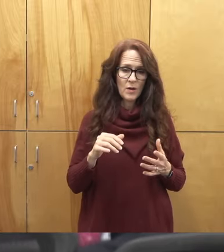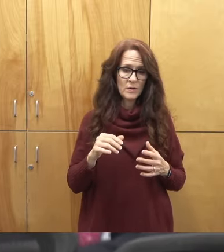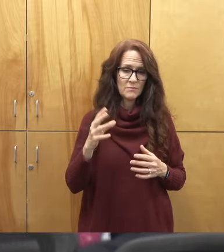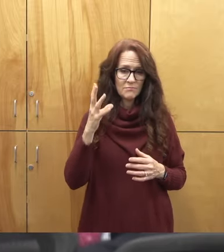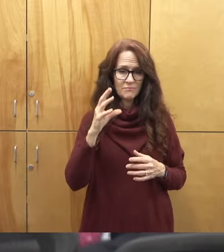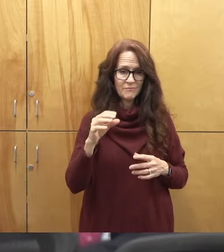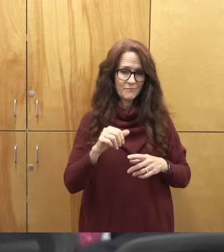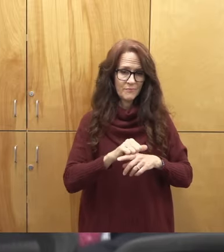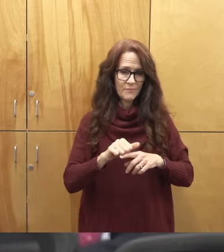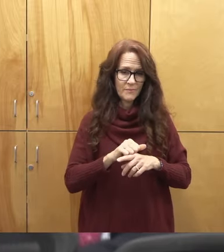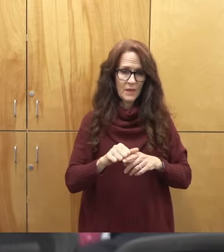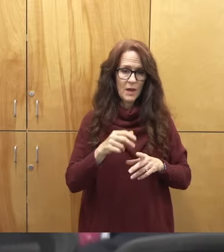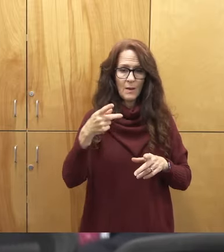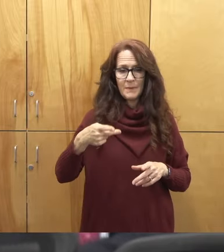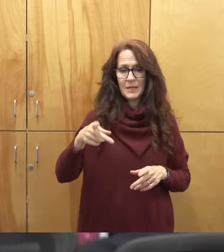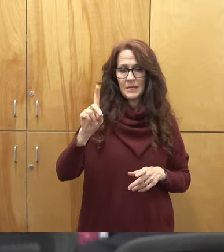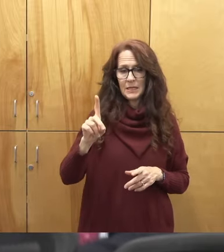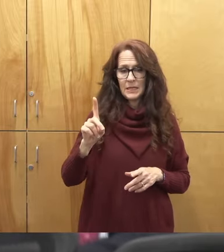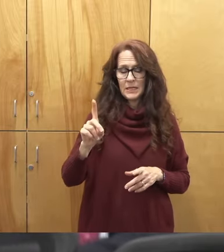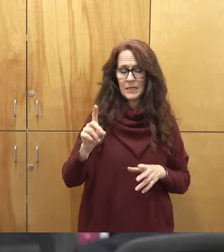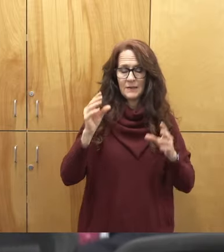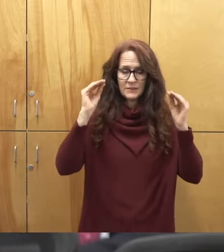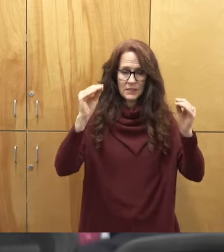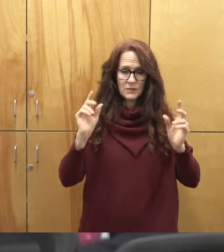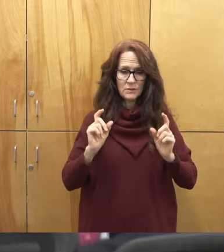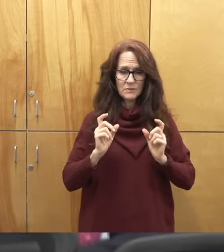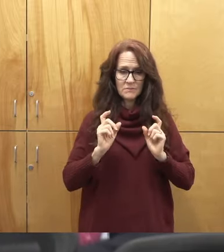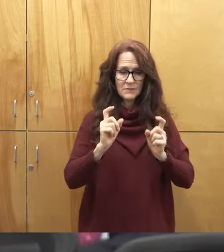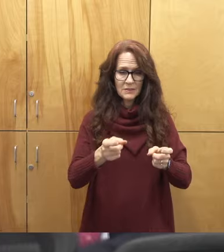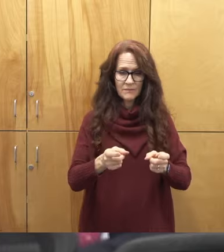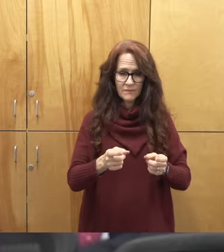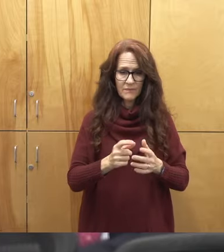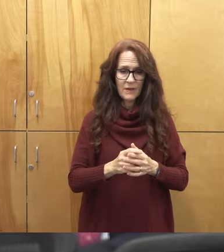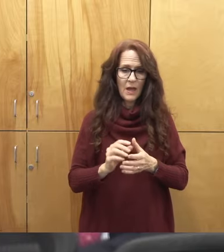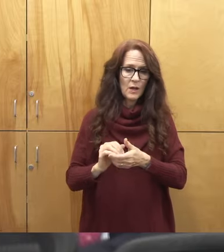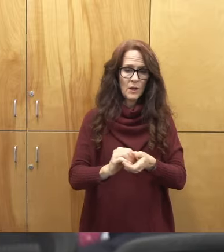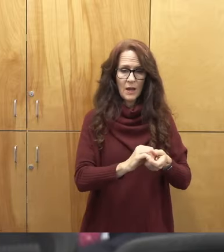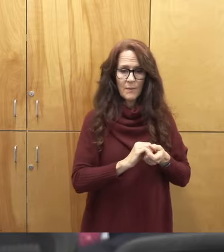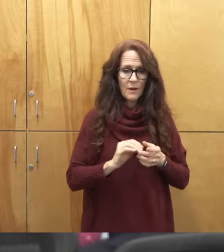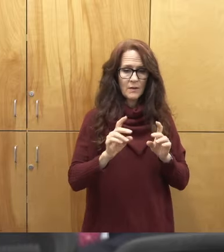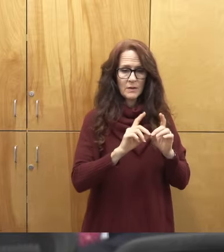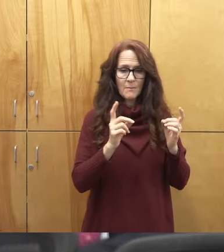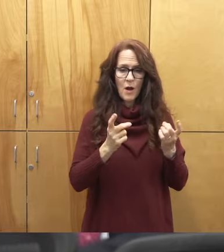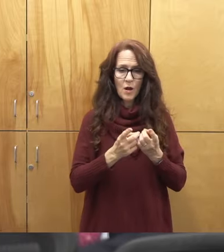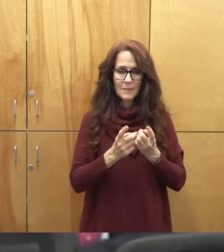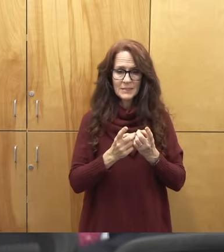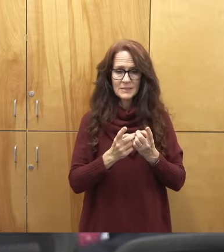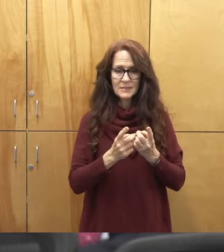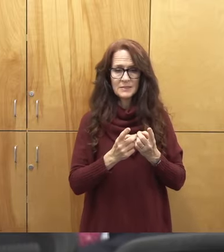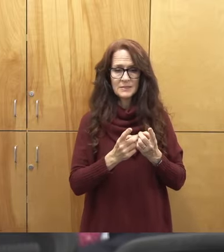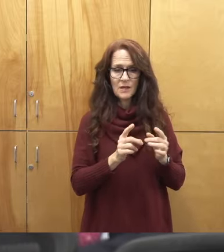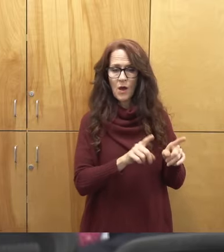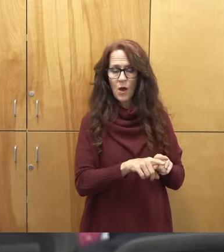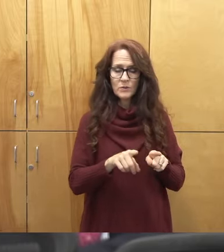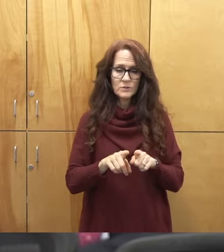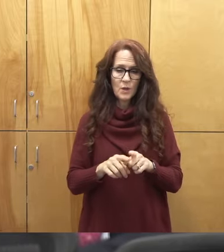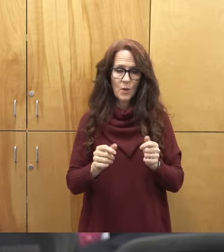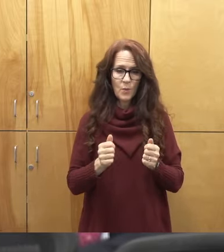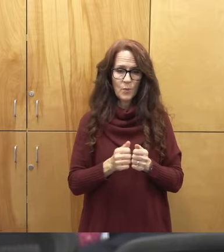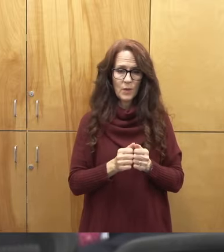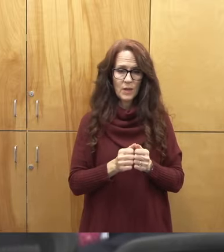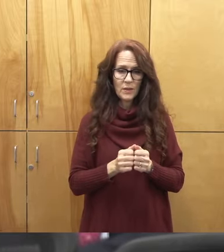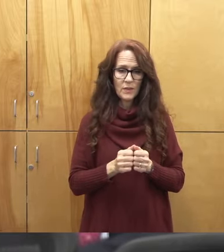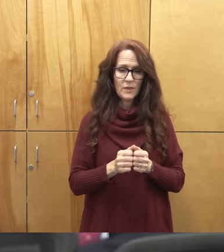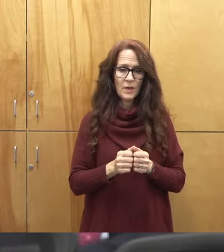our professional development that teachers have received, and the collaboration across departments, as well as with